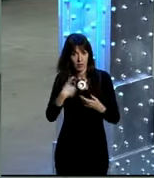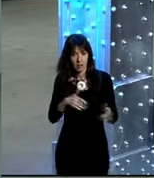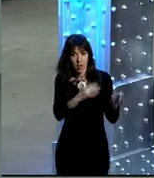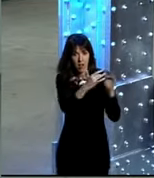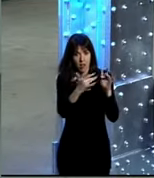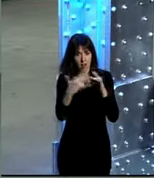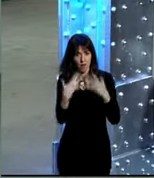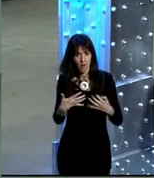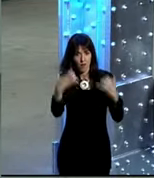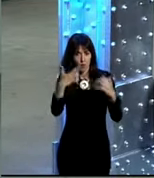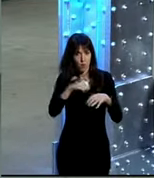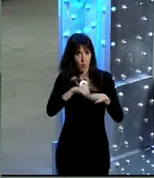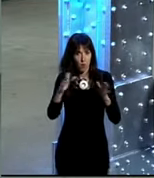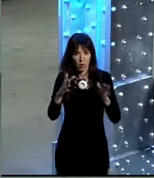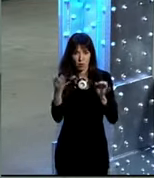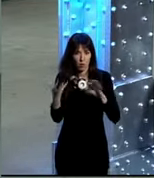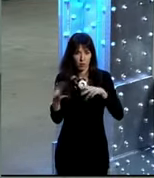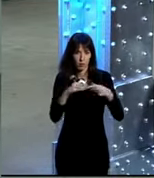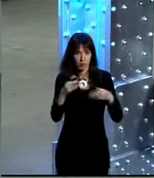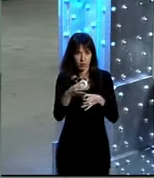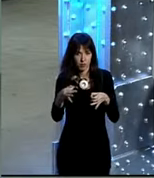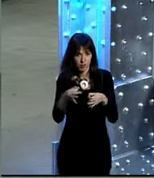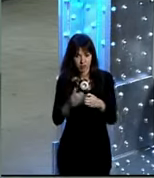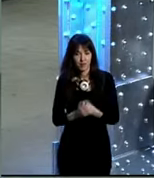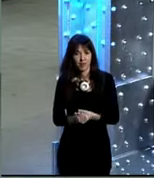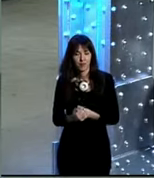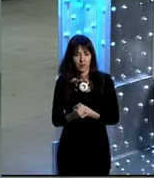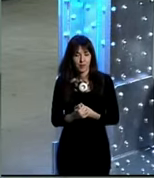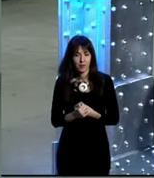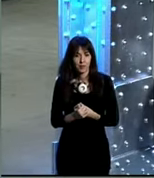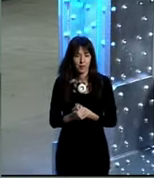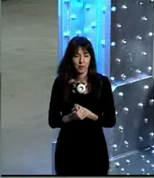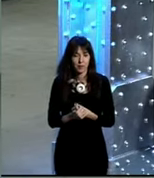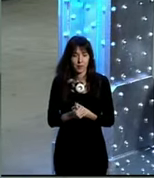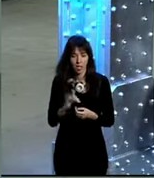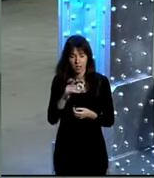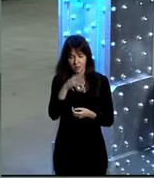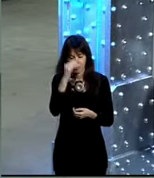Sorry. I missed a slide here. Quickly, what happened with Energy Ambassador. We had